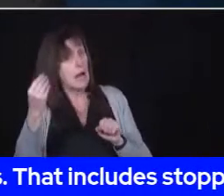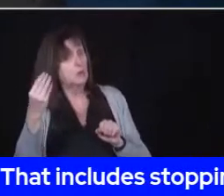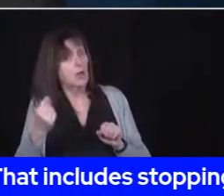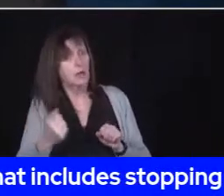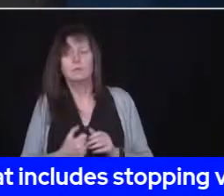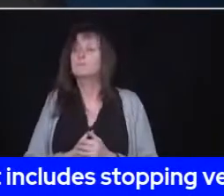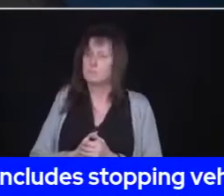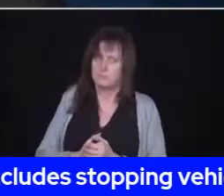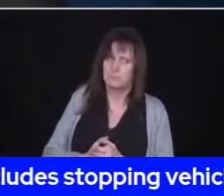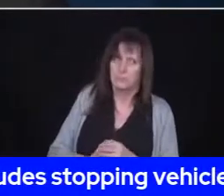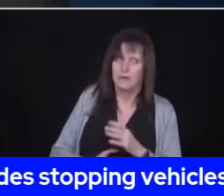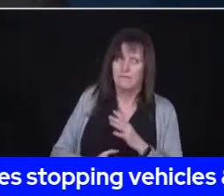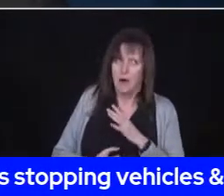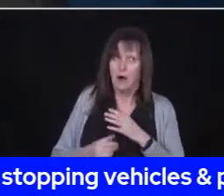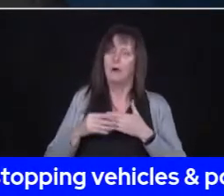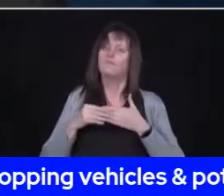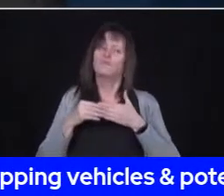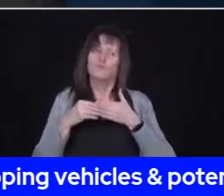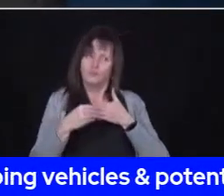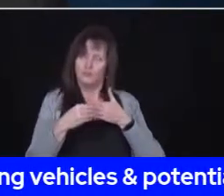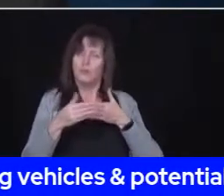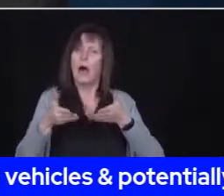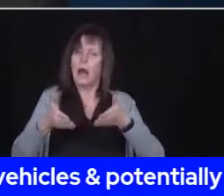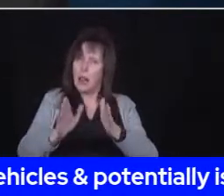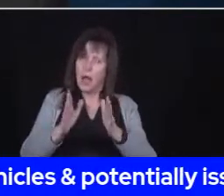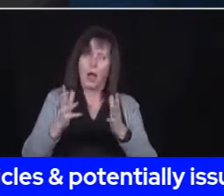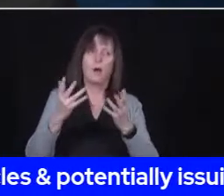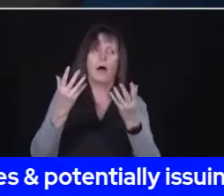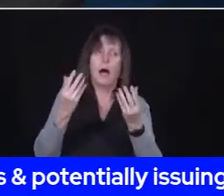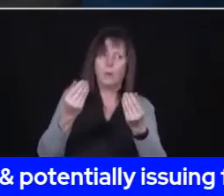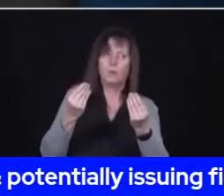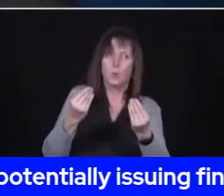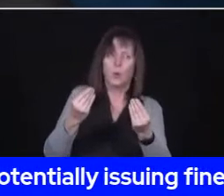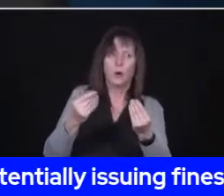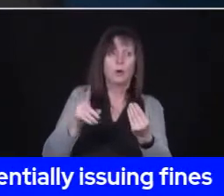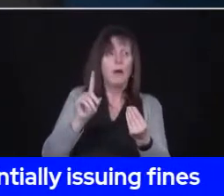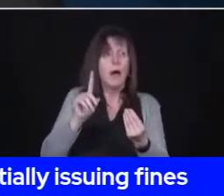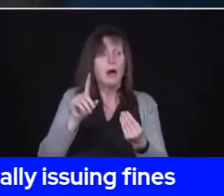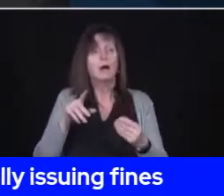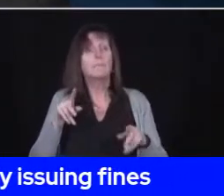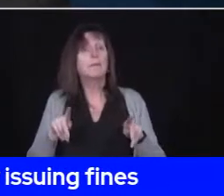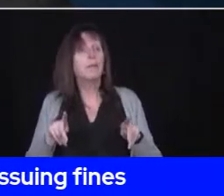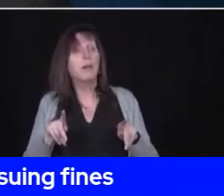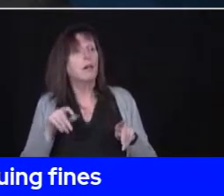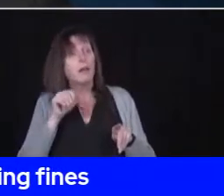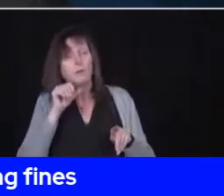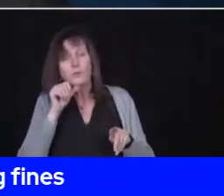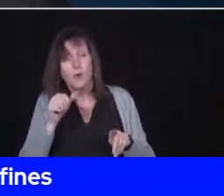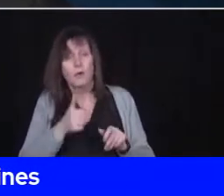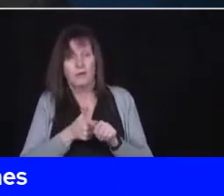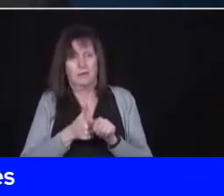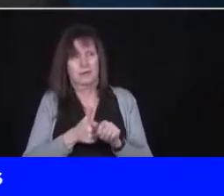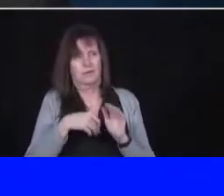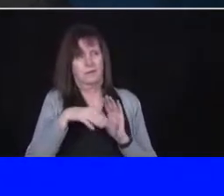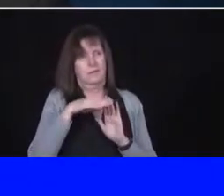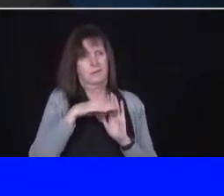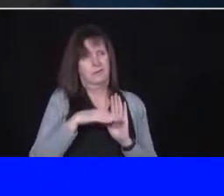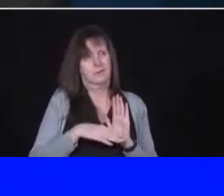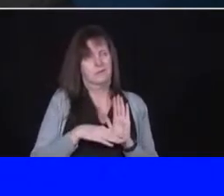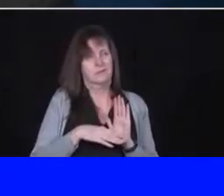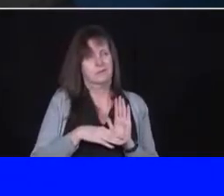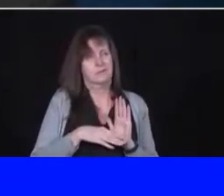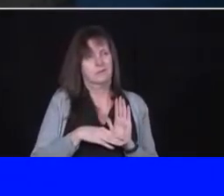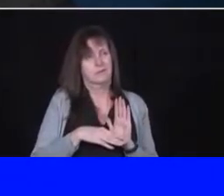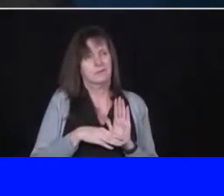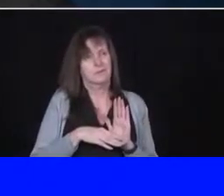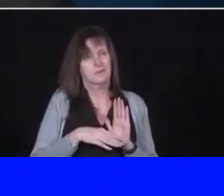and tried to do that. Then we found, as Minister Elliott has alluded to, people were not adhering to the public health measures, because the strength of our measures